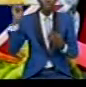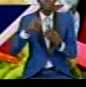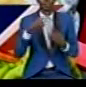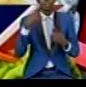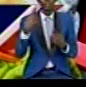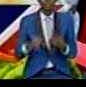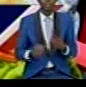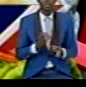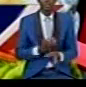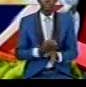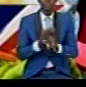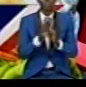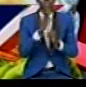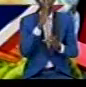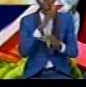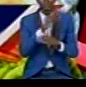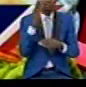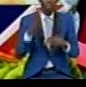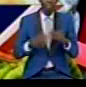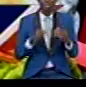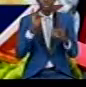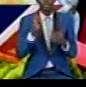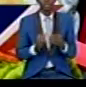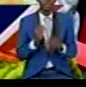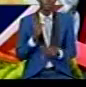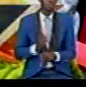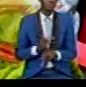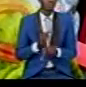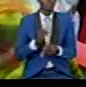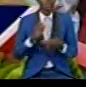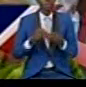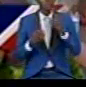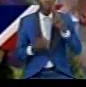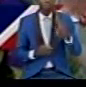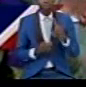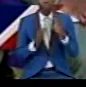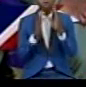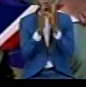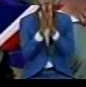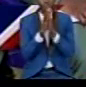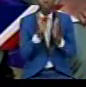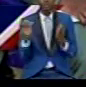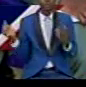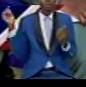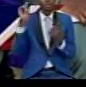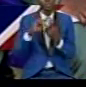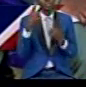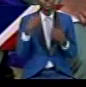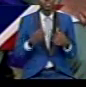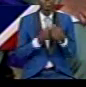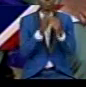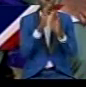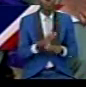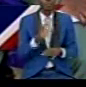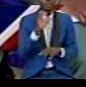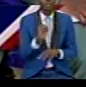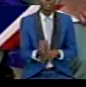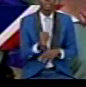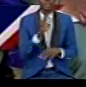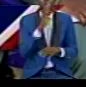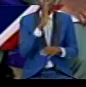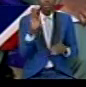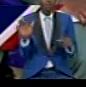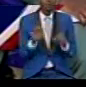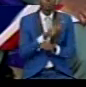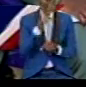finally preserved. Look at number one. Number one, traveling until the followers be